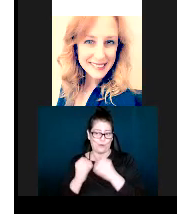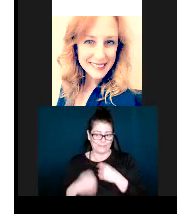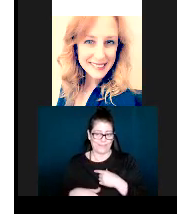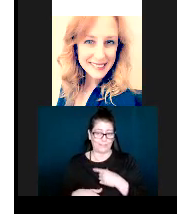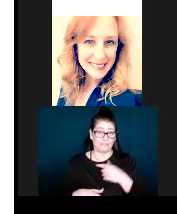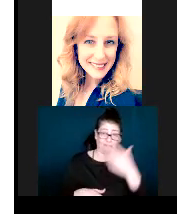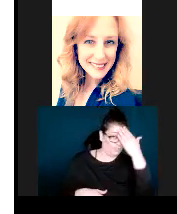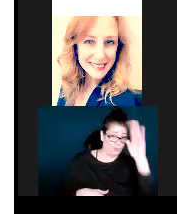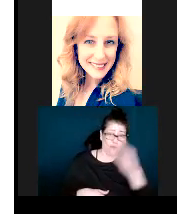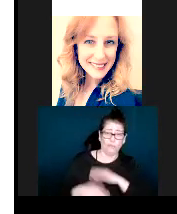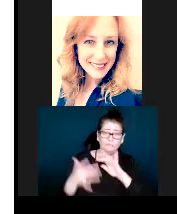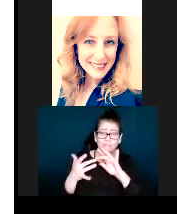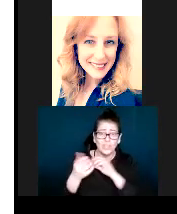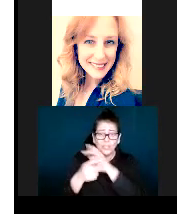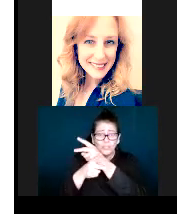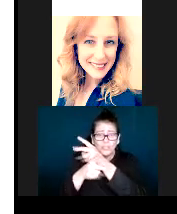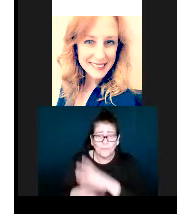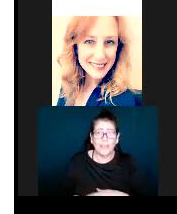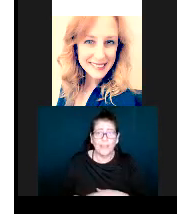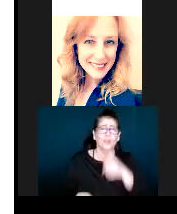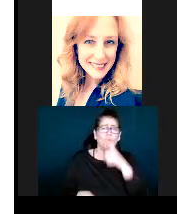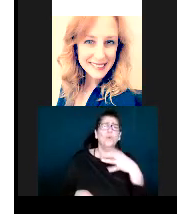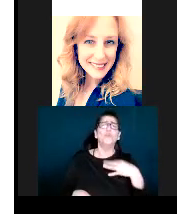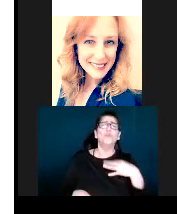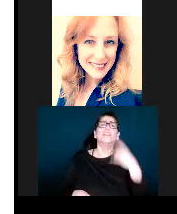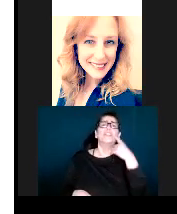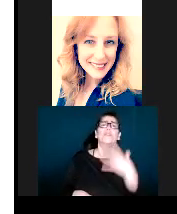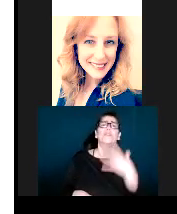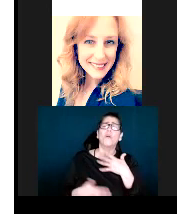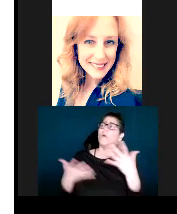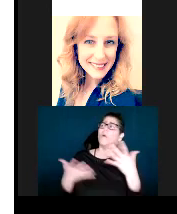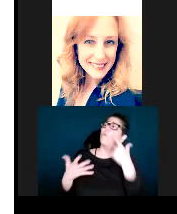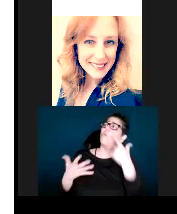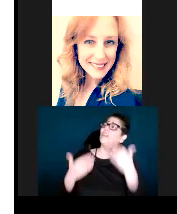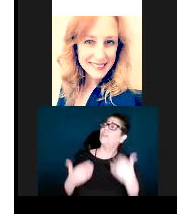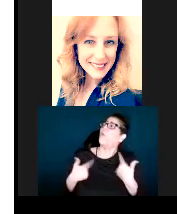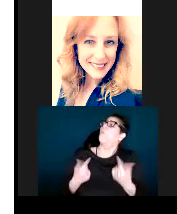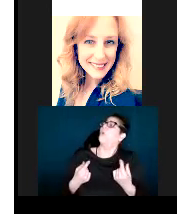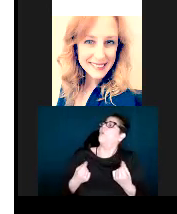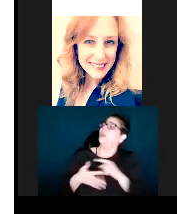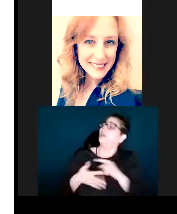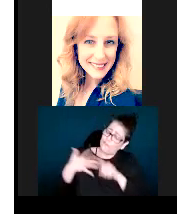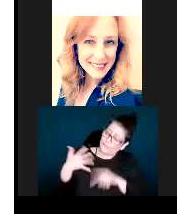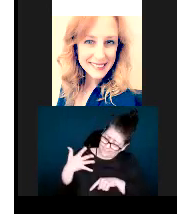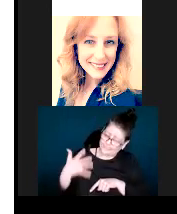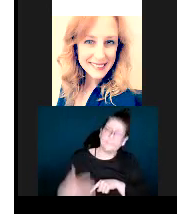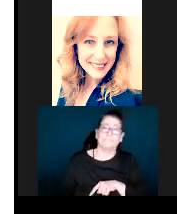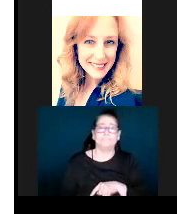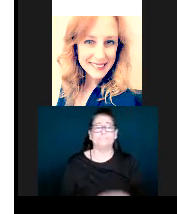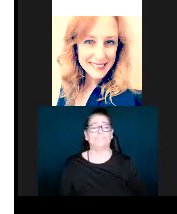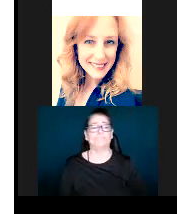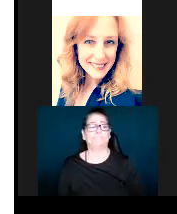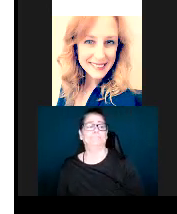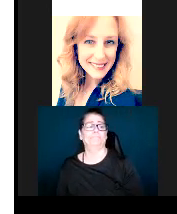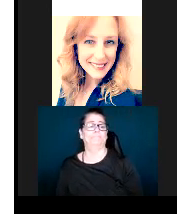to the folks you're volunteering for about what the expectations are, and if you can get some clear answers on that. The other thing